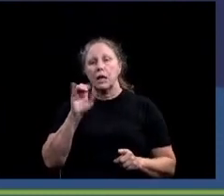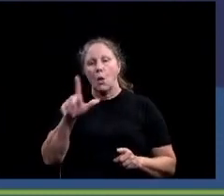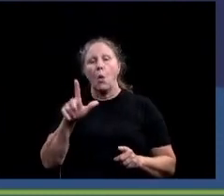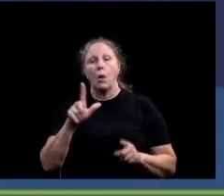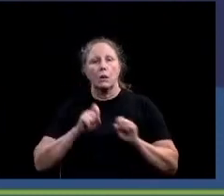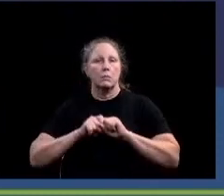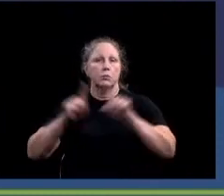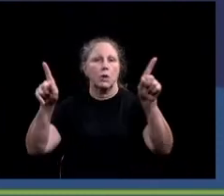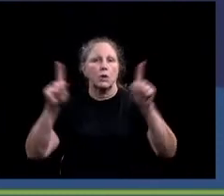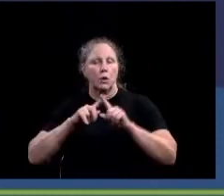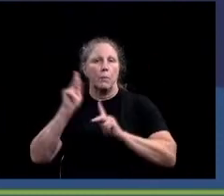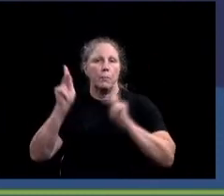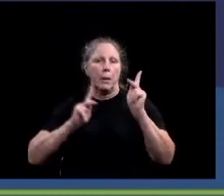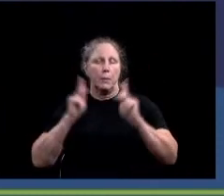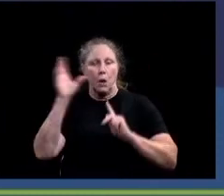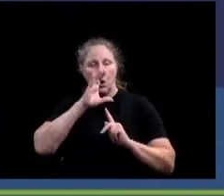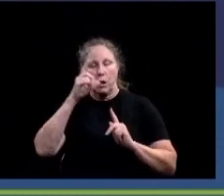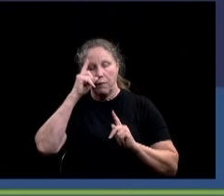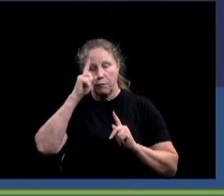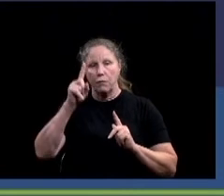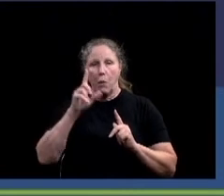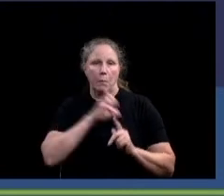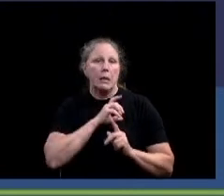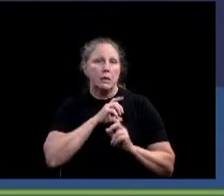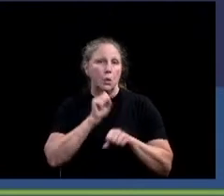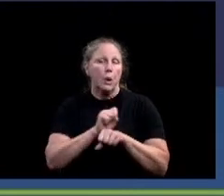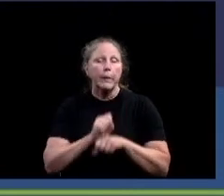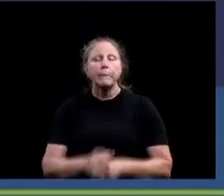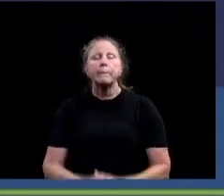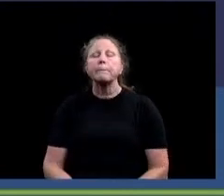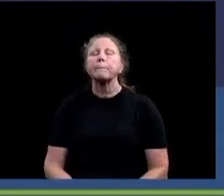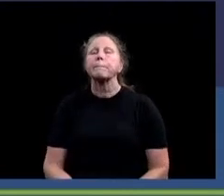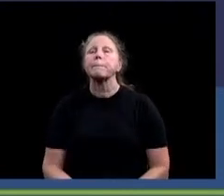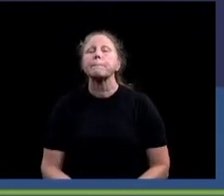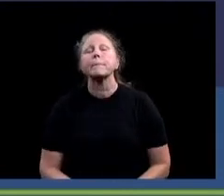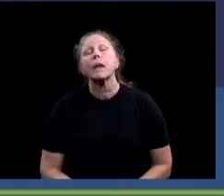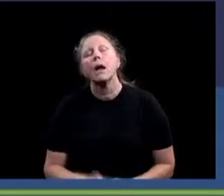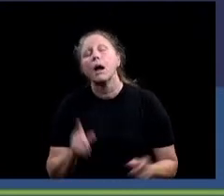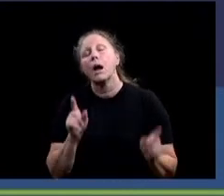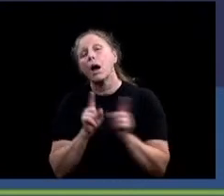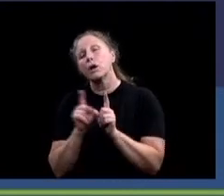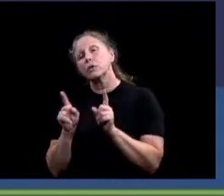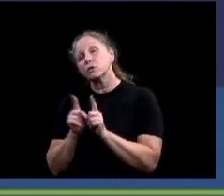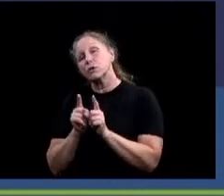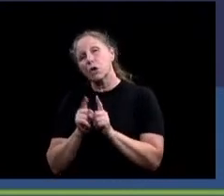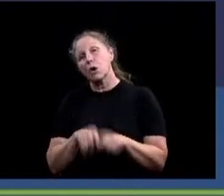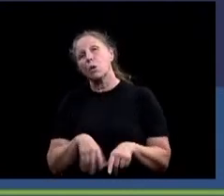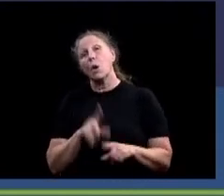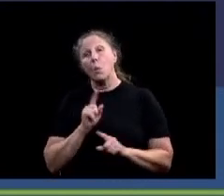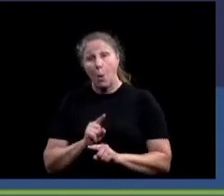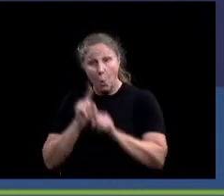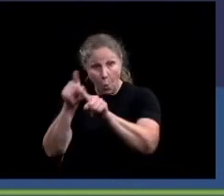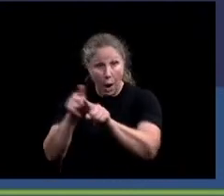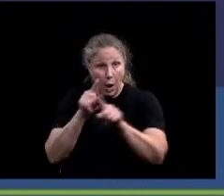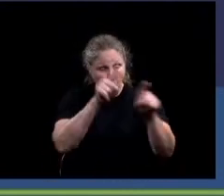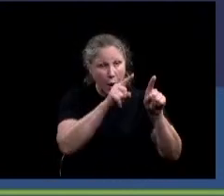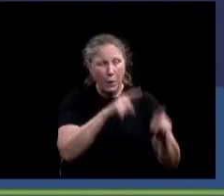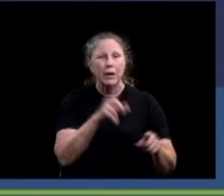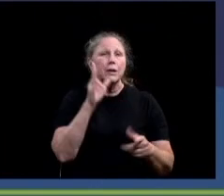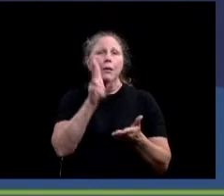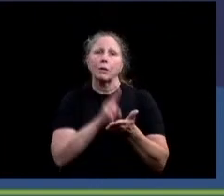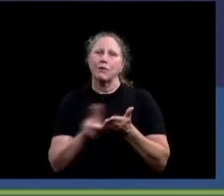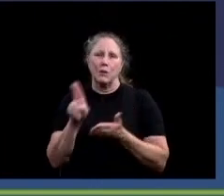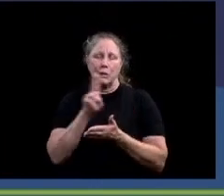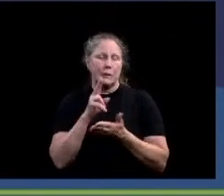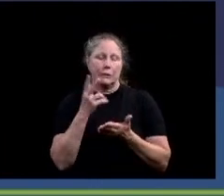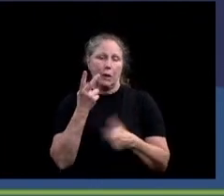police career. We also place site visits, and with universities, it's difficult sometimes to match up their